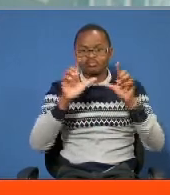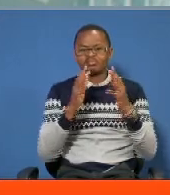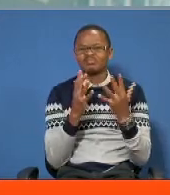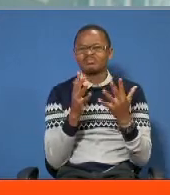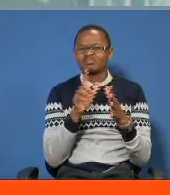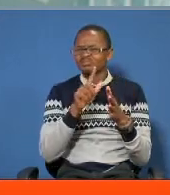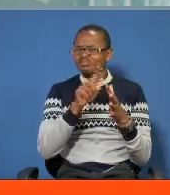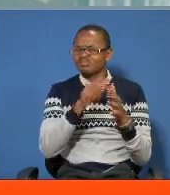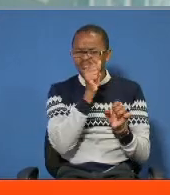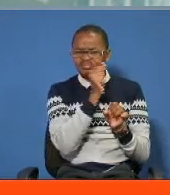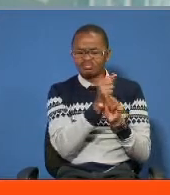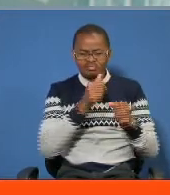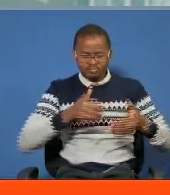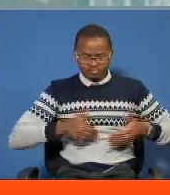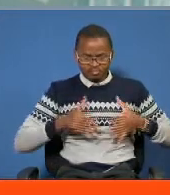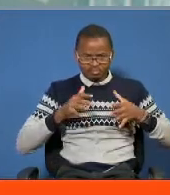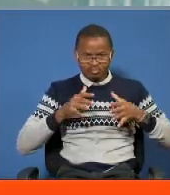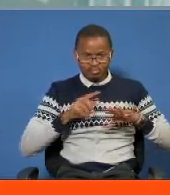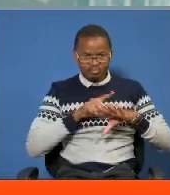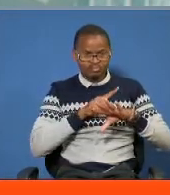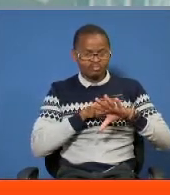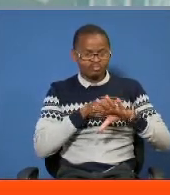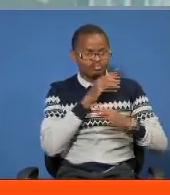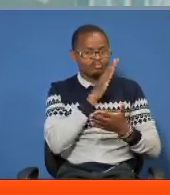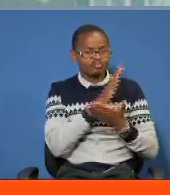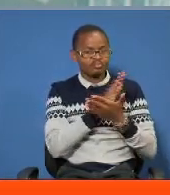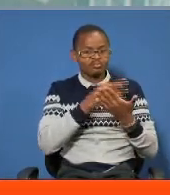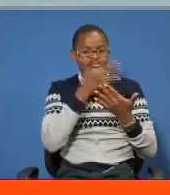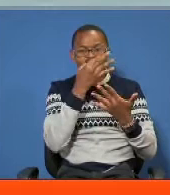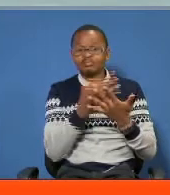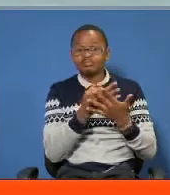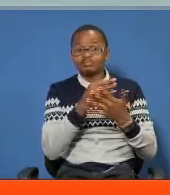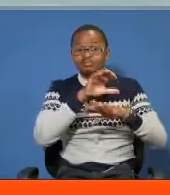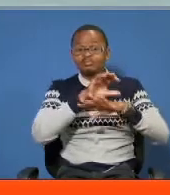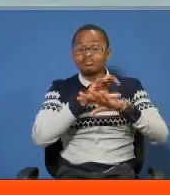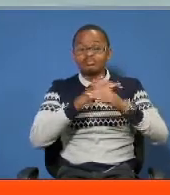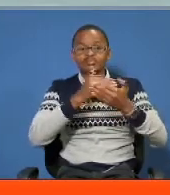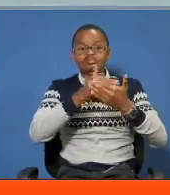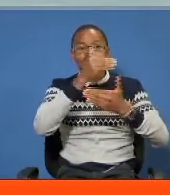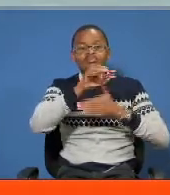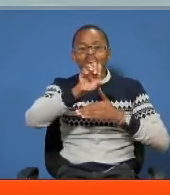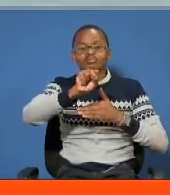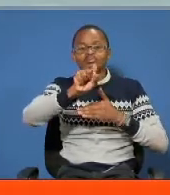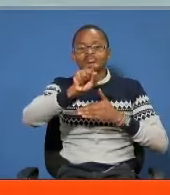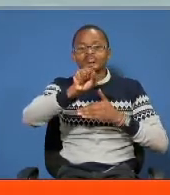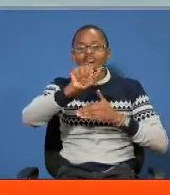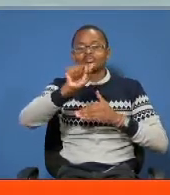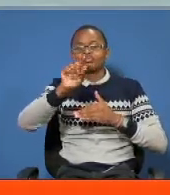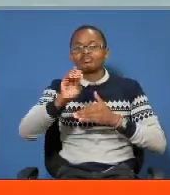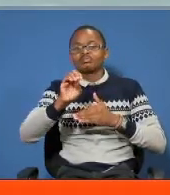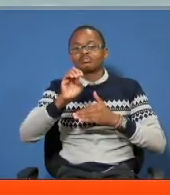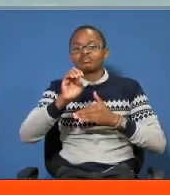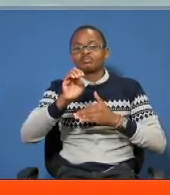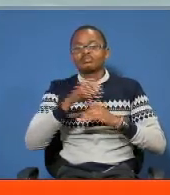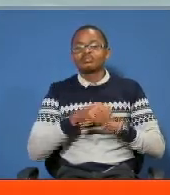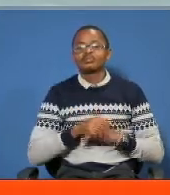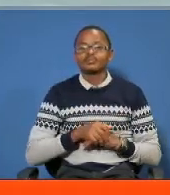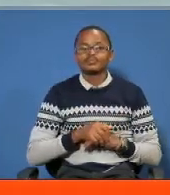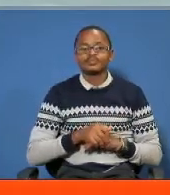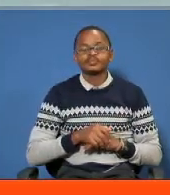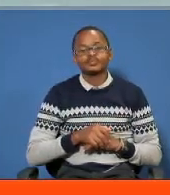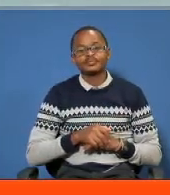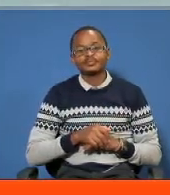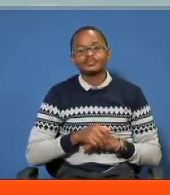picture? How then do young people, when they are stuck due to finances, get to the next stage, which you're calling acceleration?